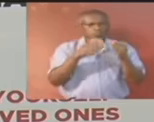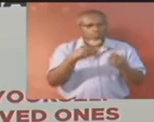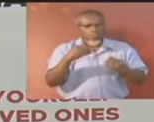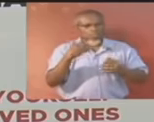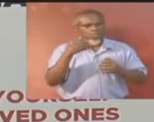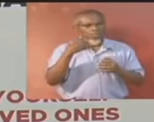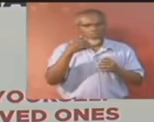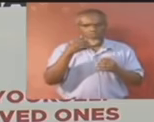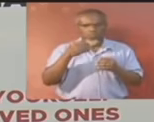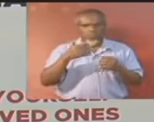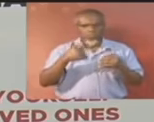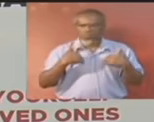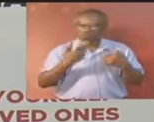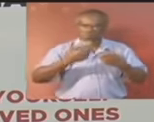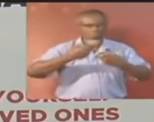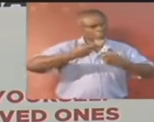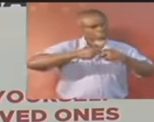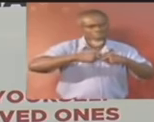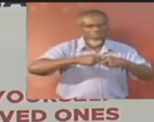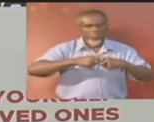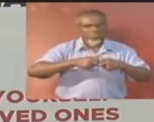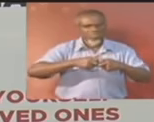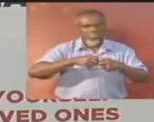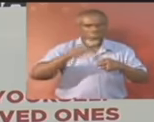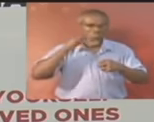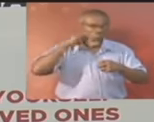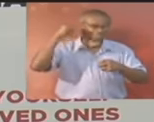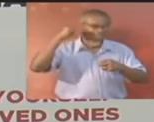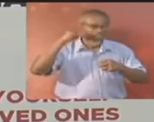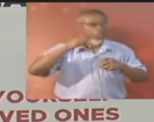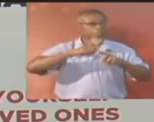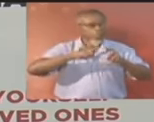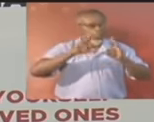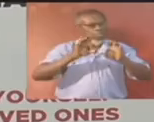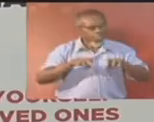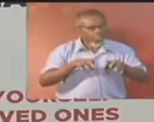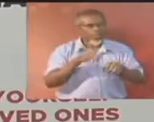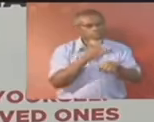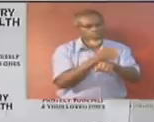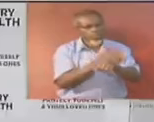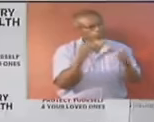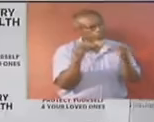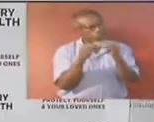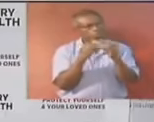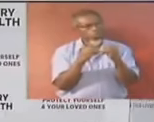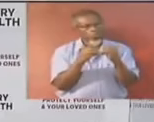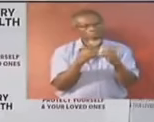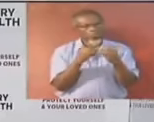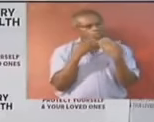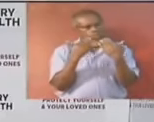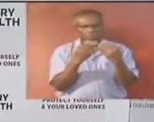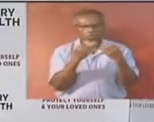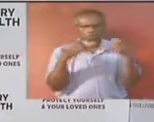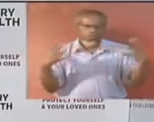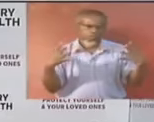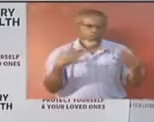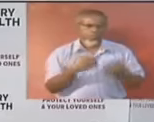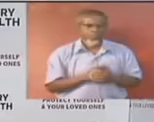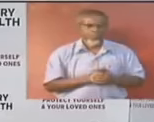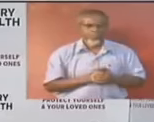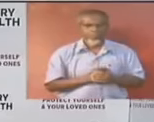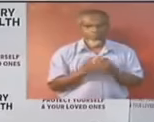you for your cooperation so far, but there's room for improvement. Thank you very much. And thank you, Dr. Richards. We now go